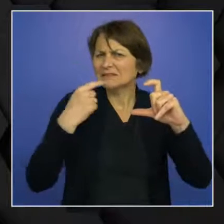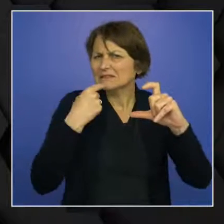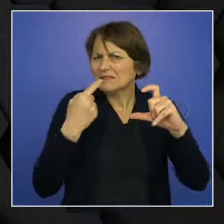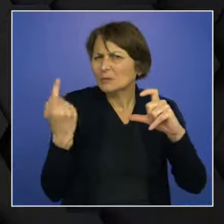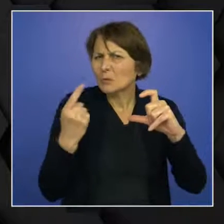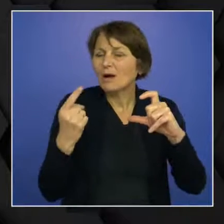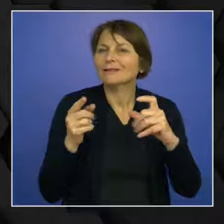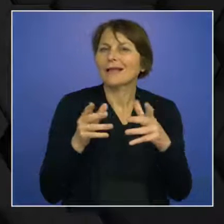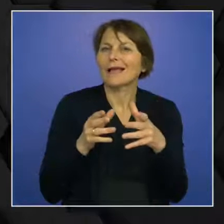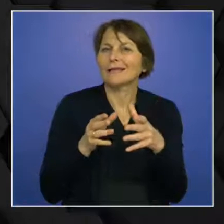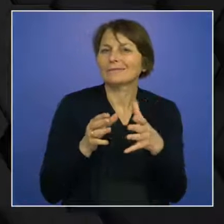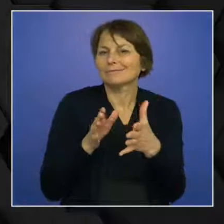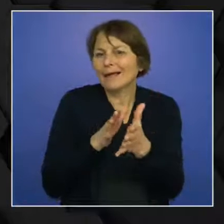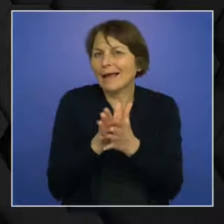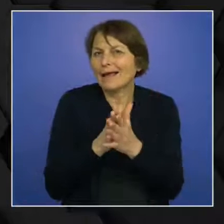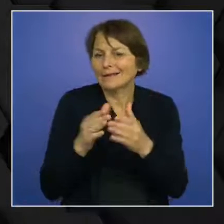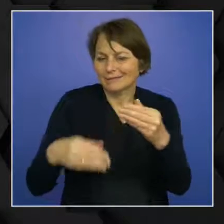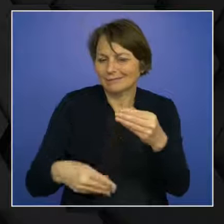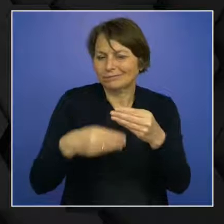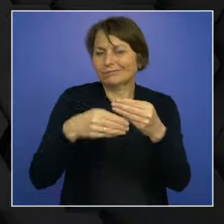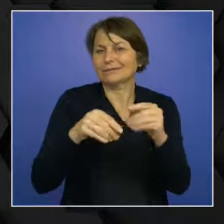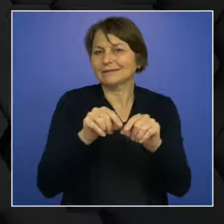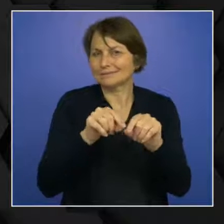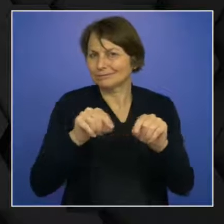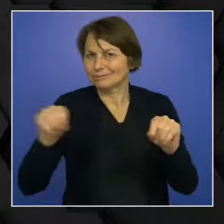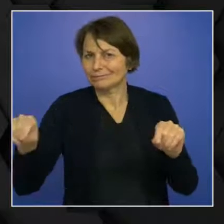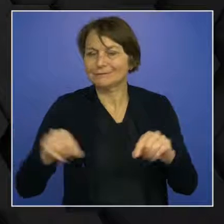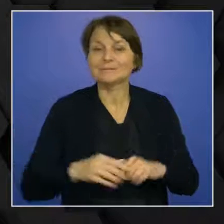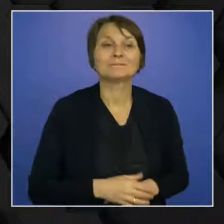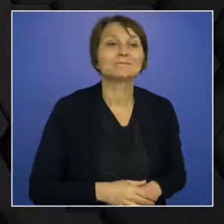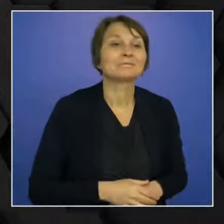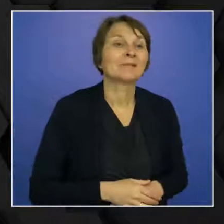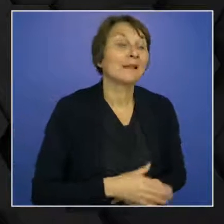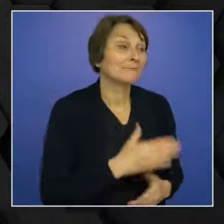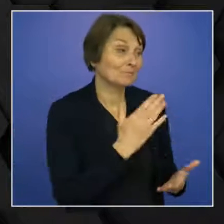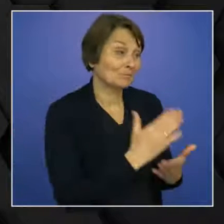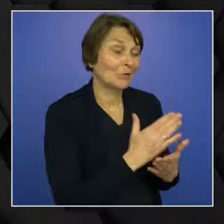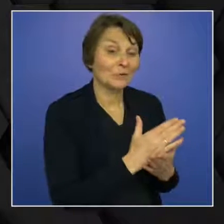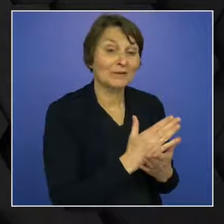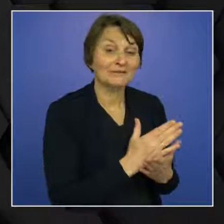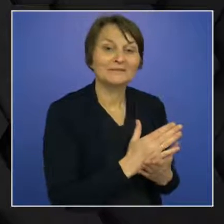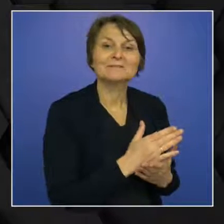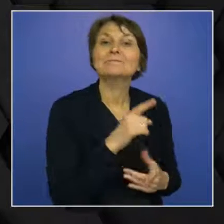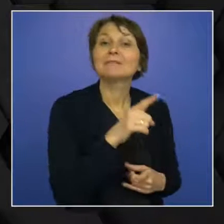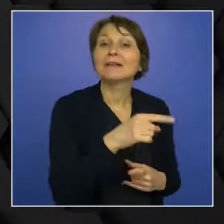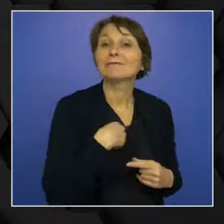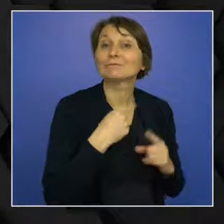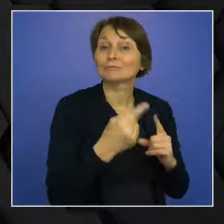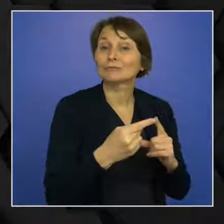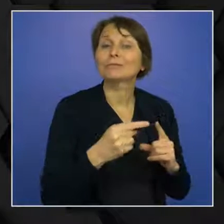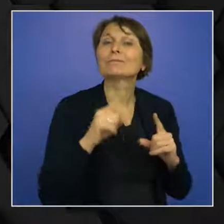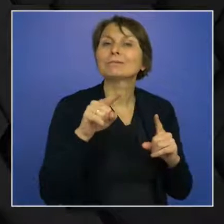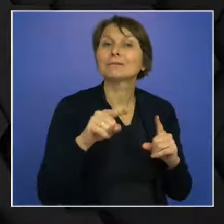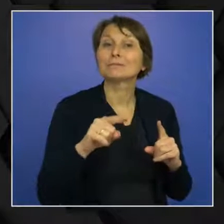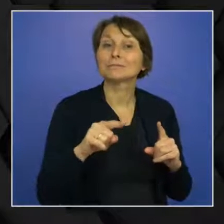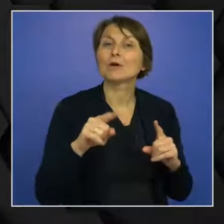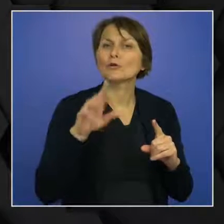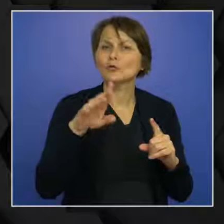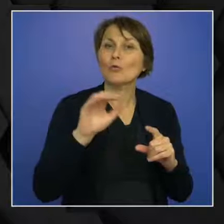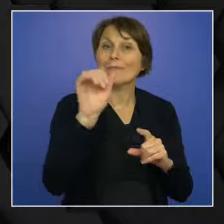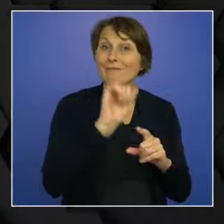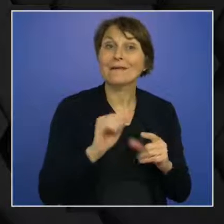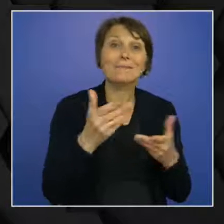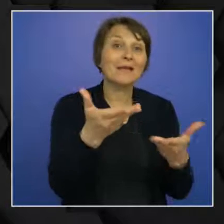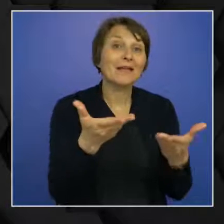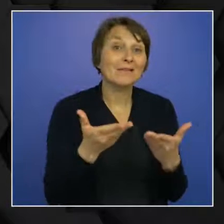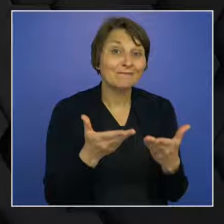that was the thing. Exactly, and the same in when you insert images in your Outlook invite or in your Right. email invite, you can